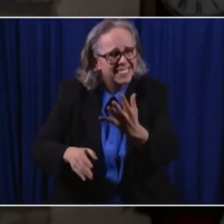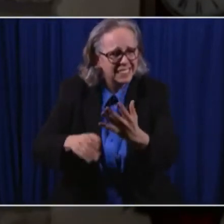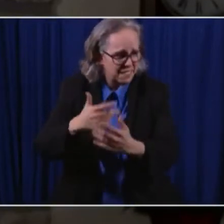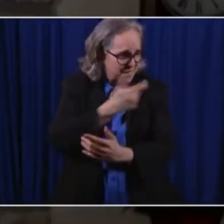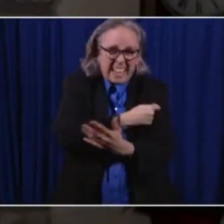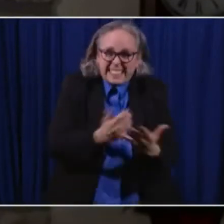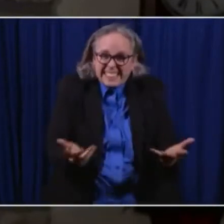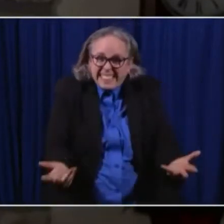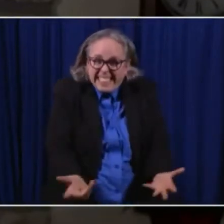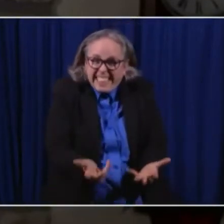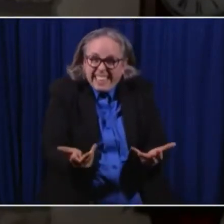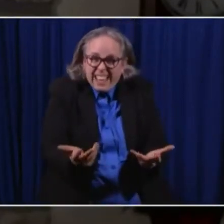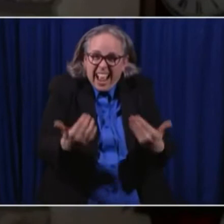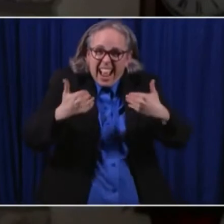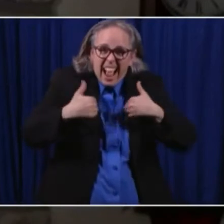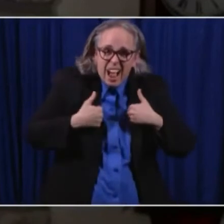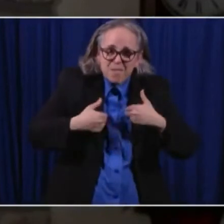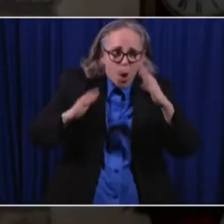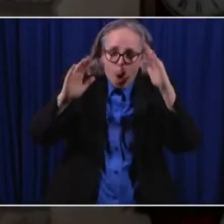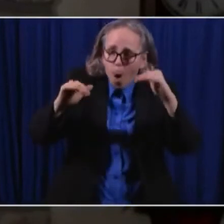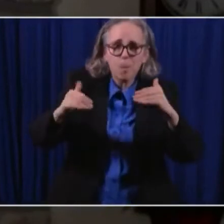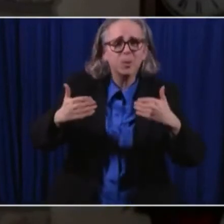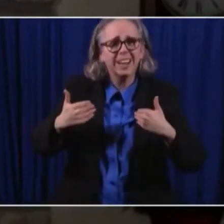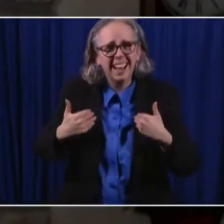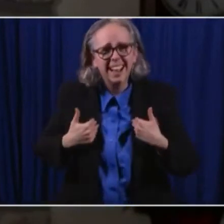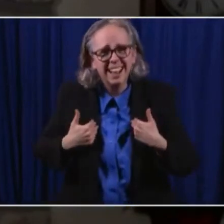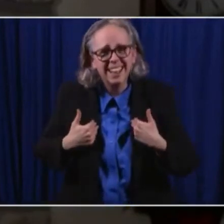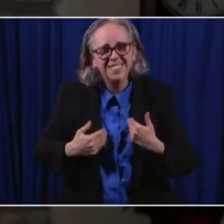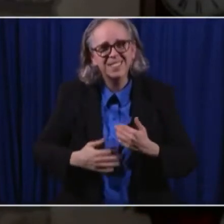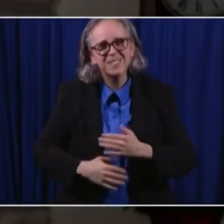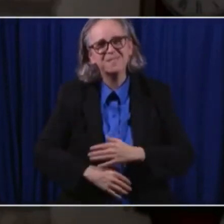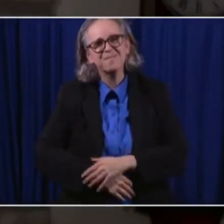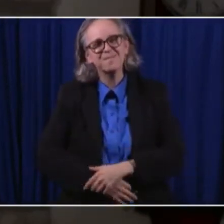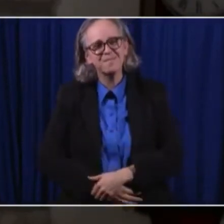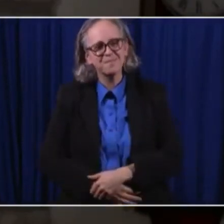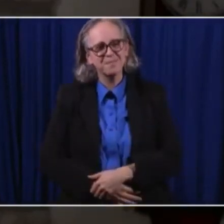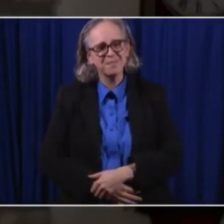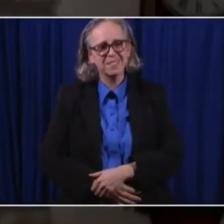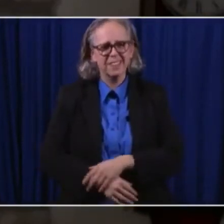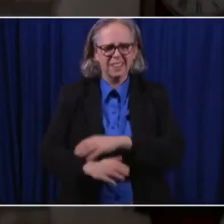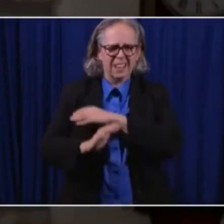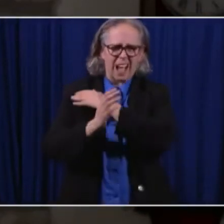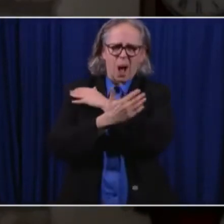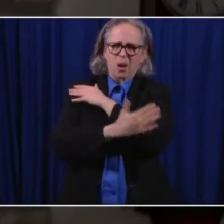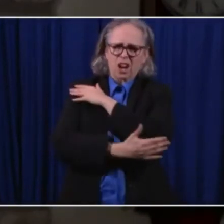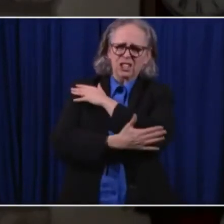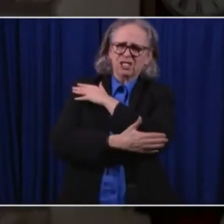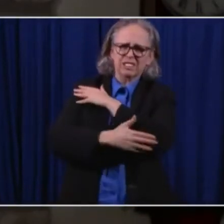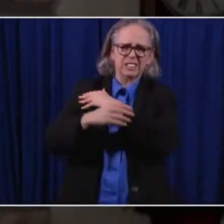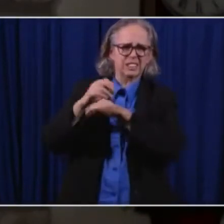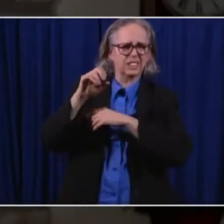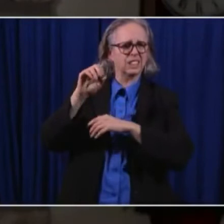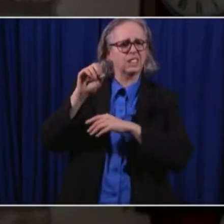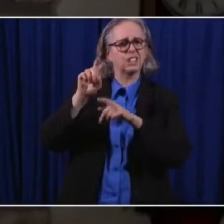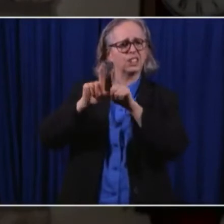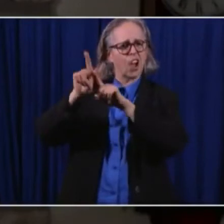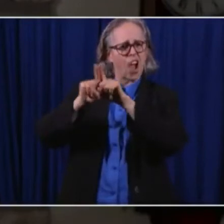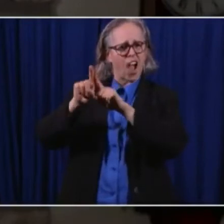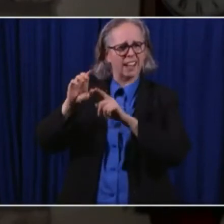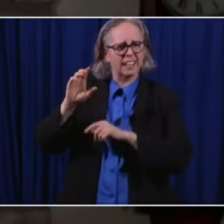this. Country star Gary LaVox is a Columbus native, was the lead singer for the country group Rascal